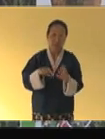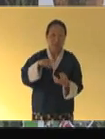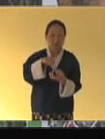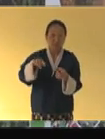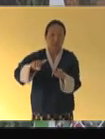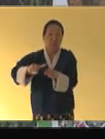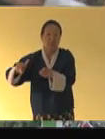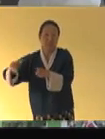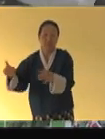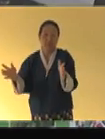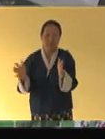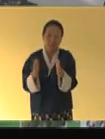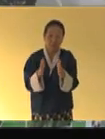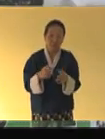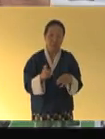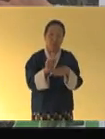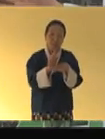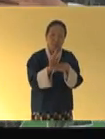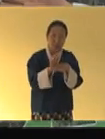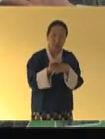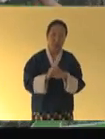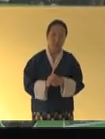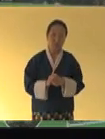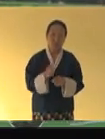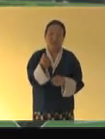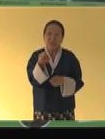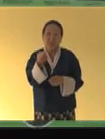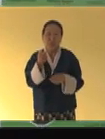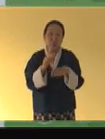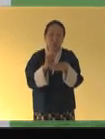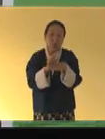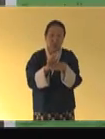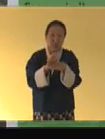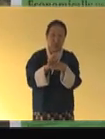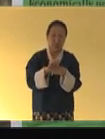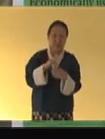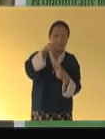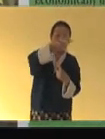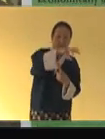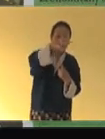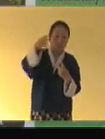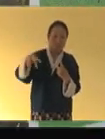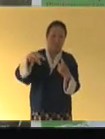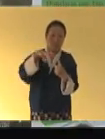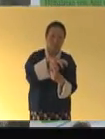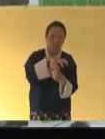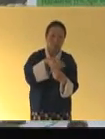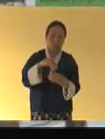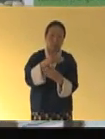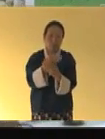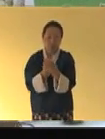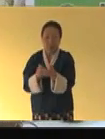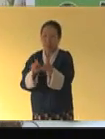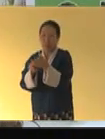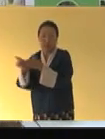the living plant fossil species known as Tetracentrum sinensis, which are we can find at